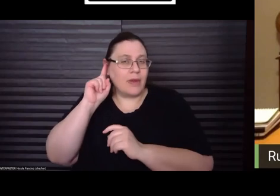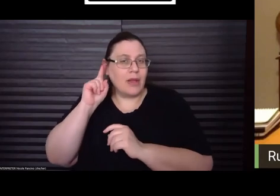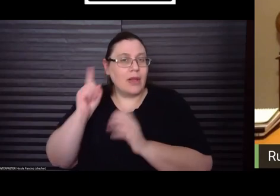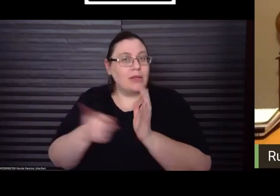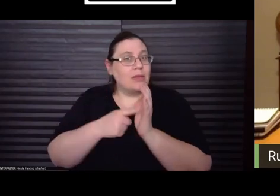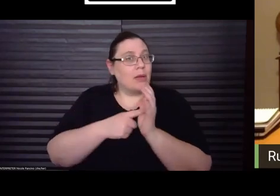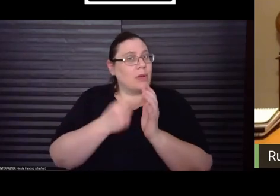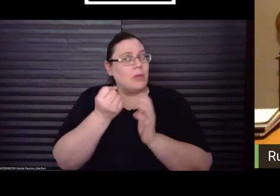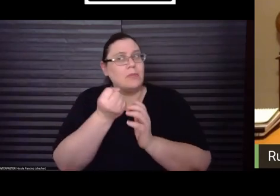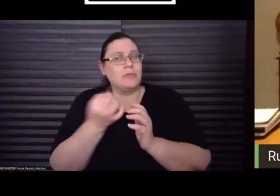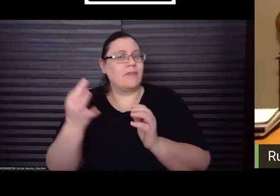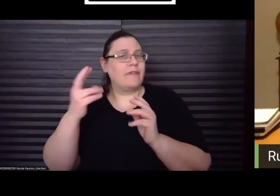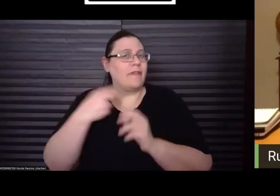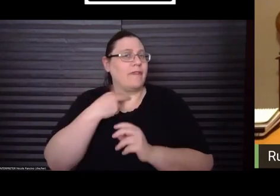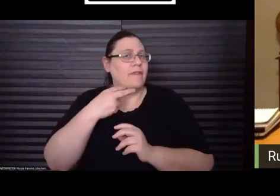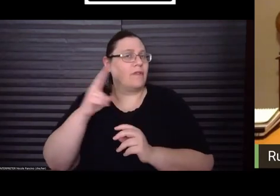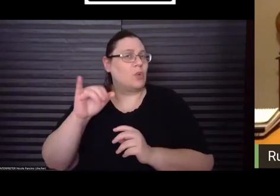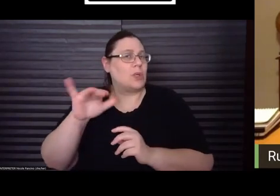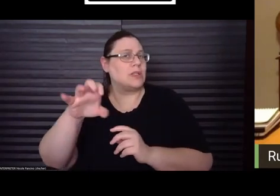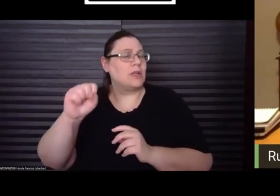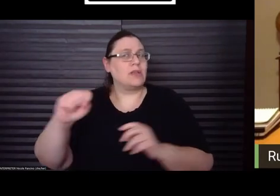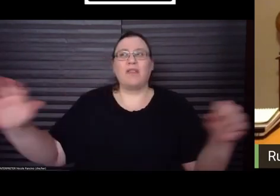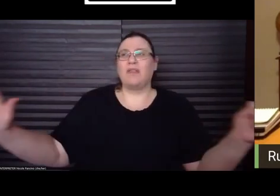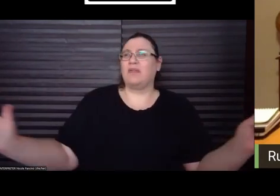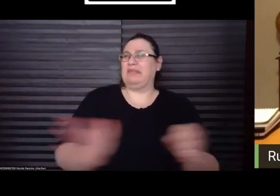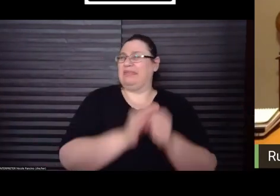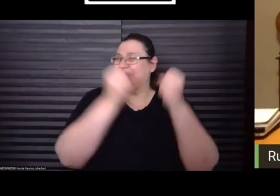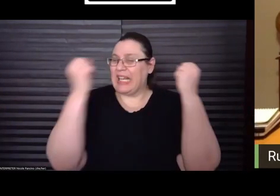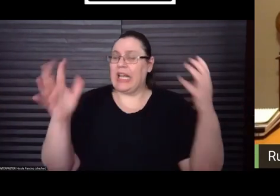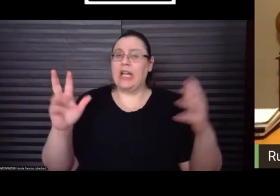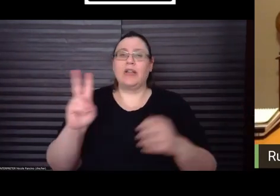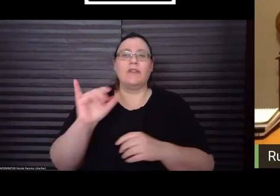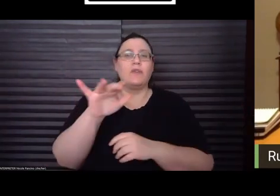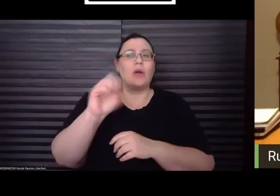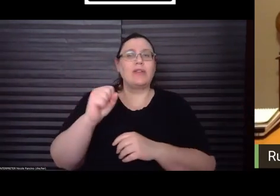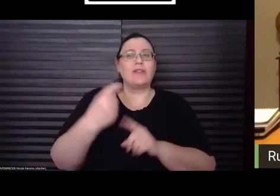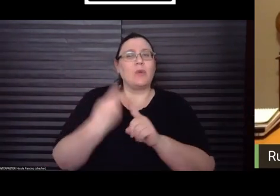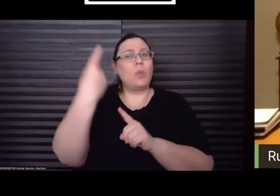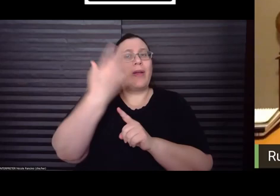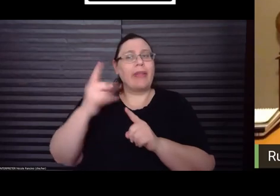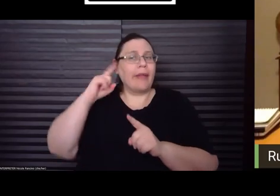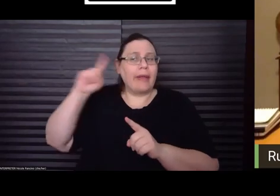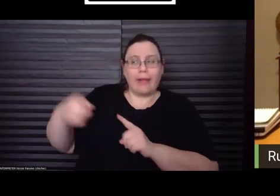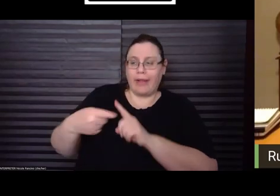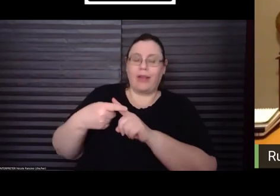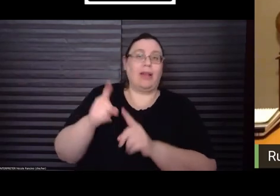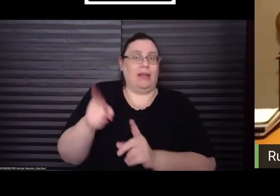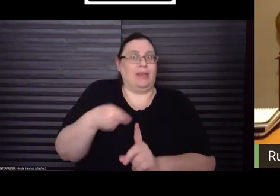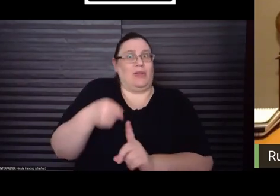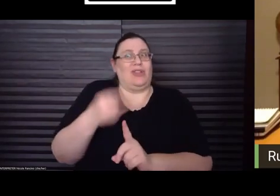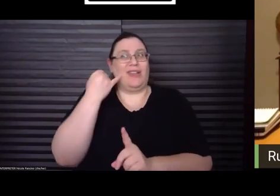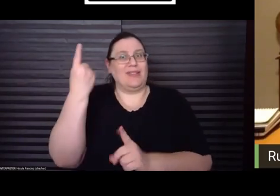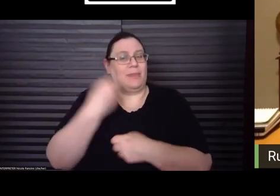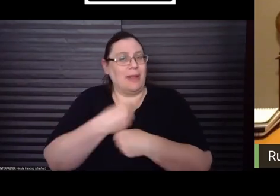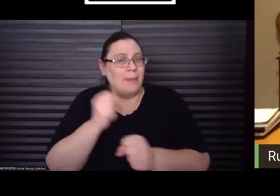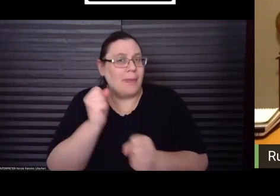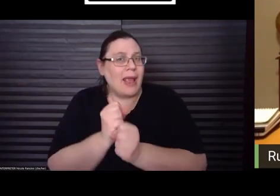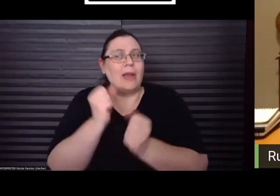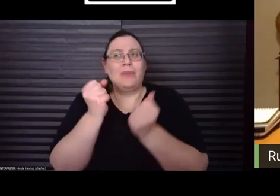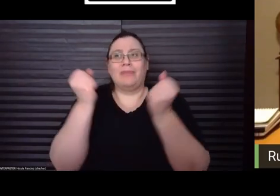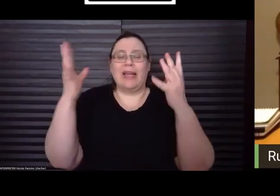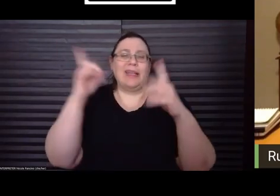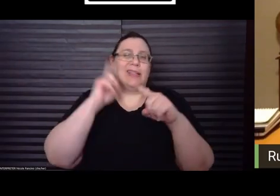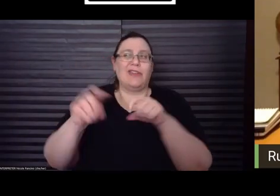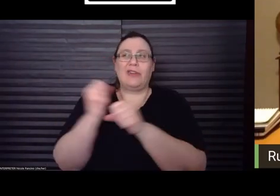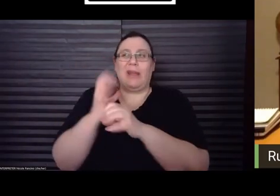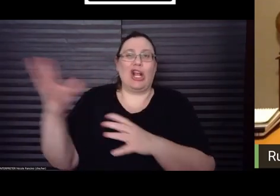Sometimes it's more than one voice. Sometimes it's a whole chorus of voices rising from a single thing, especially if it's a made thing with